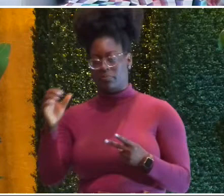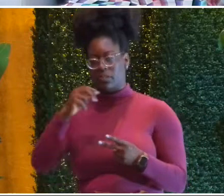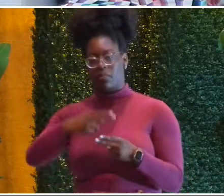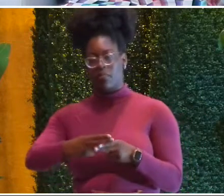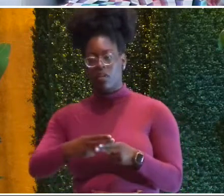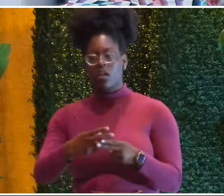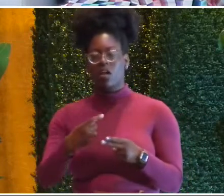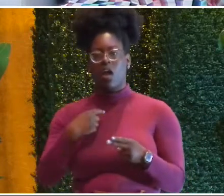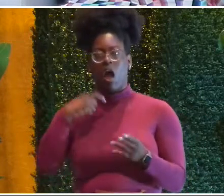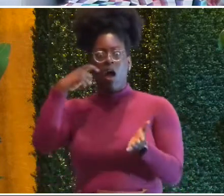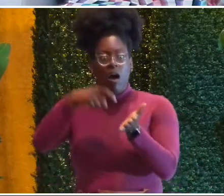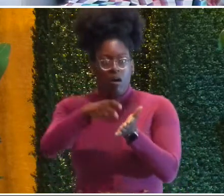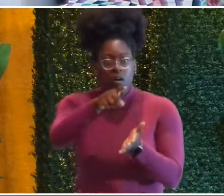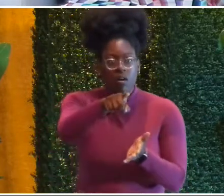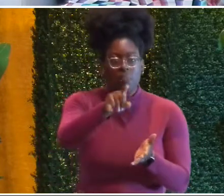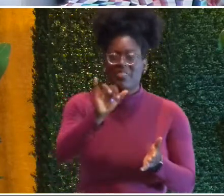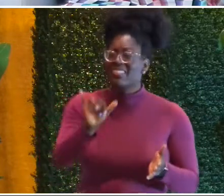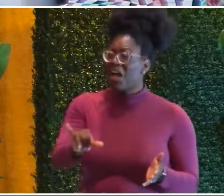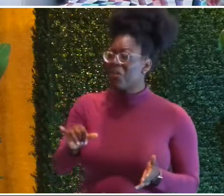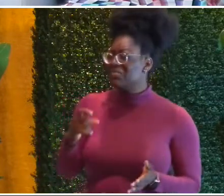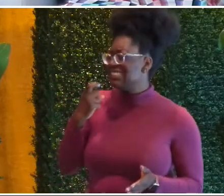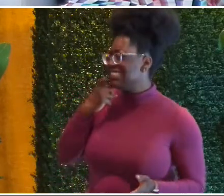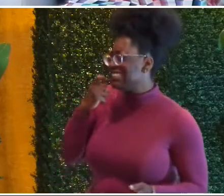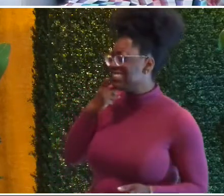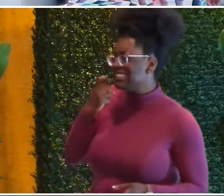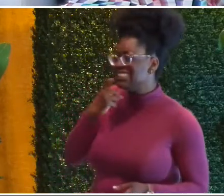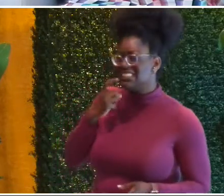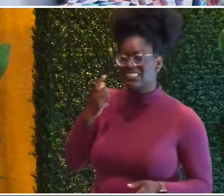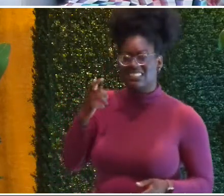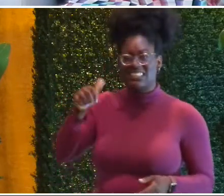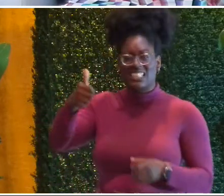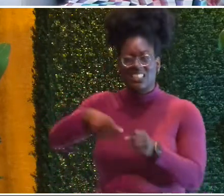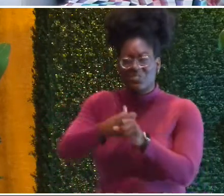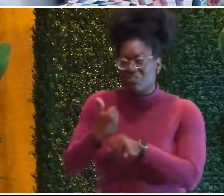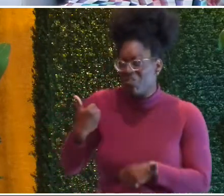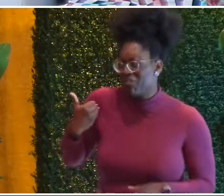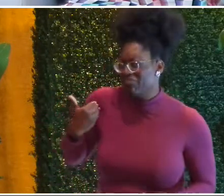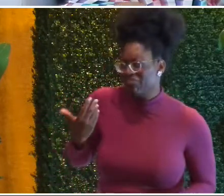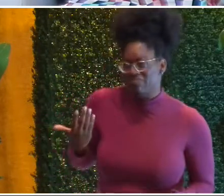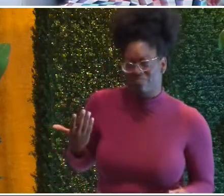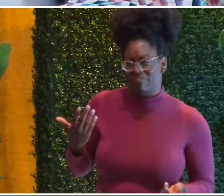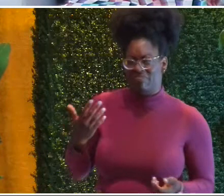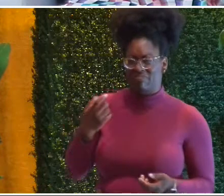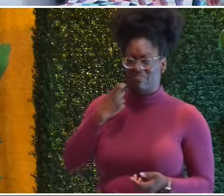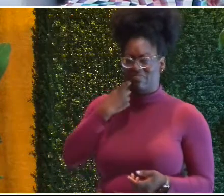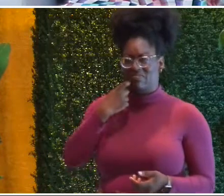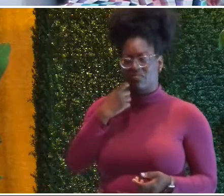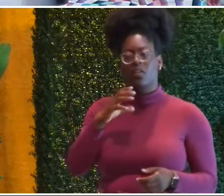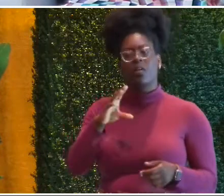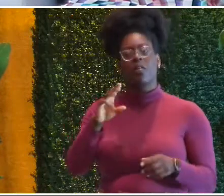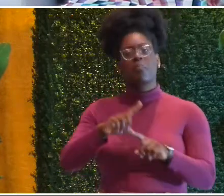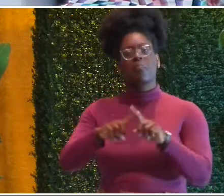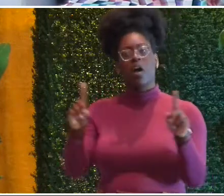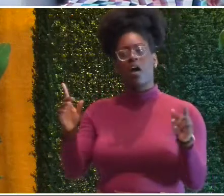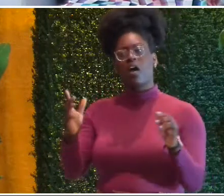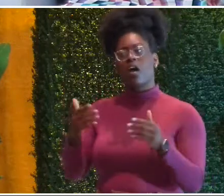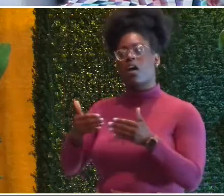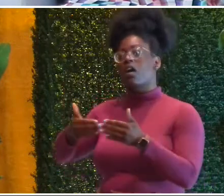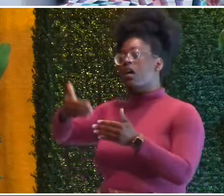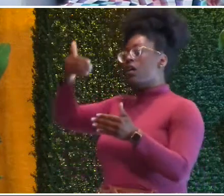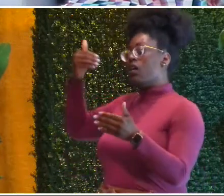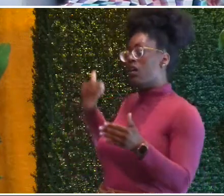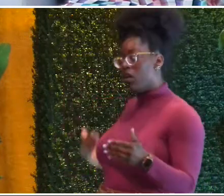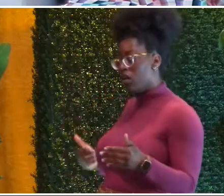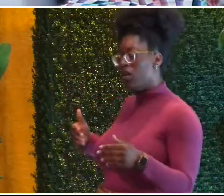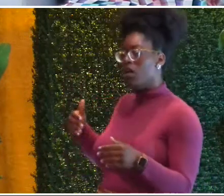have been so foundational to my feminism, who again would probably not use that word, right? Probably didn't have access to